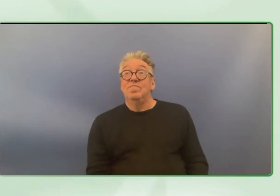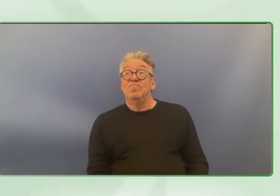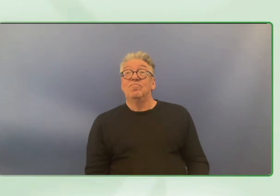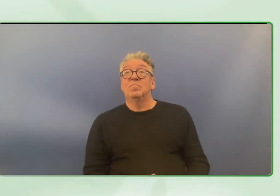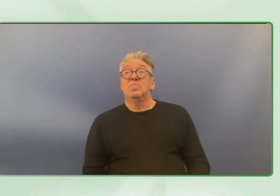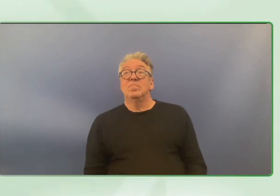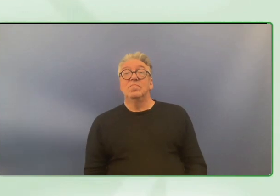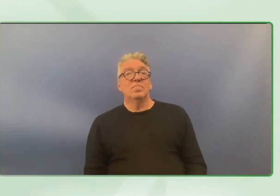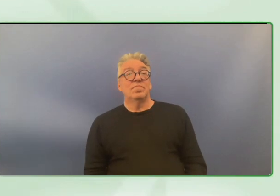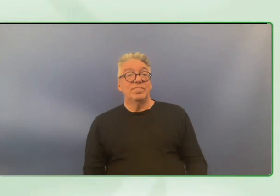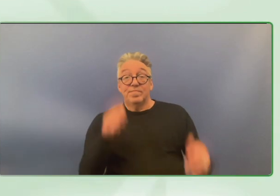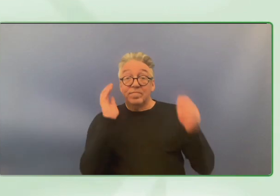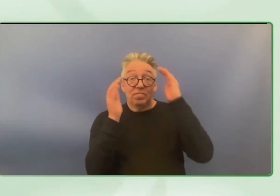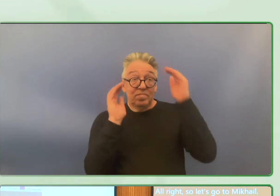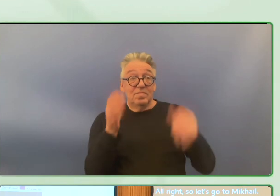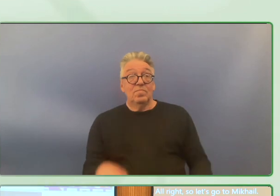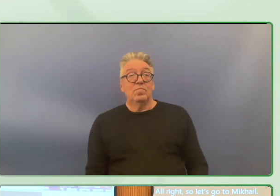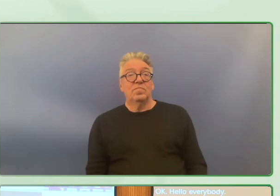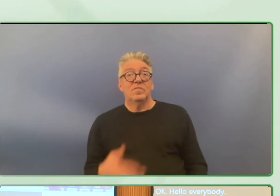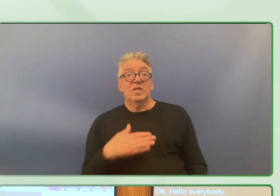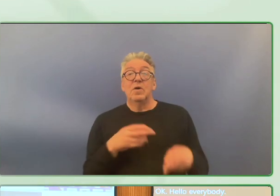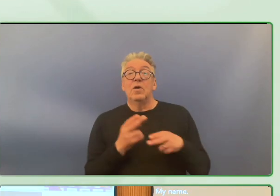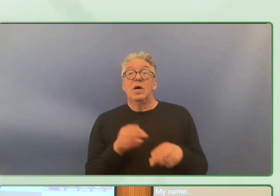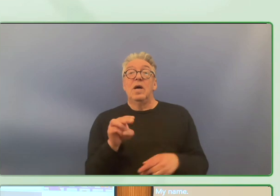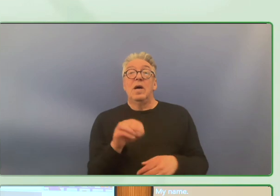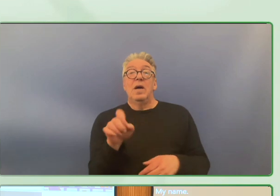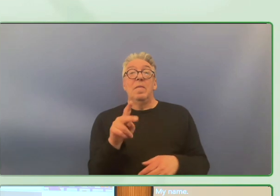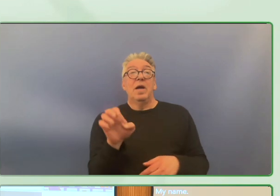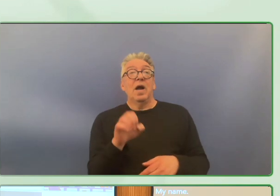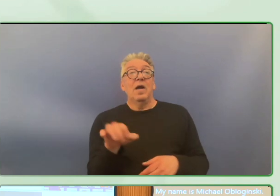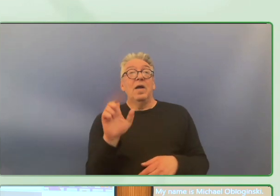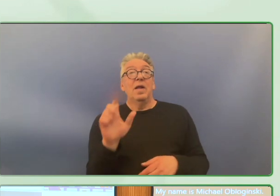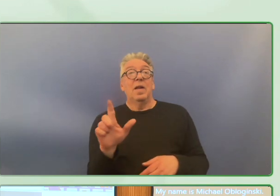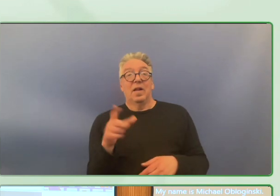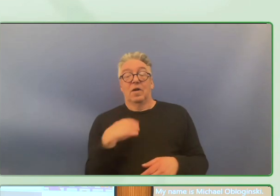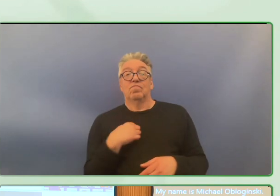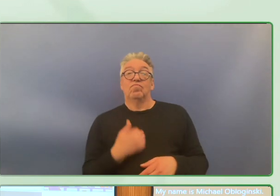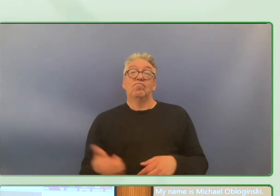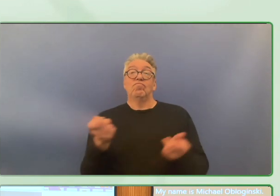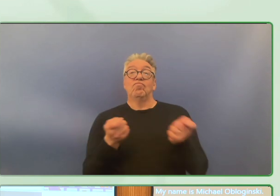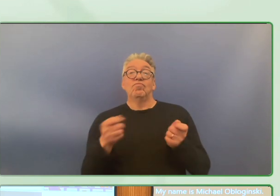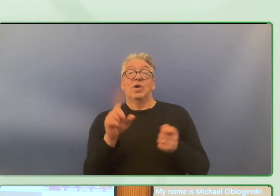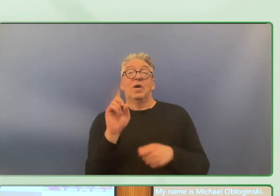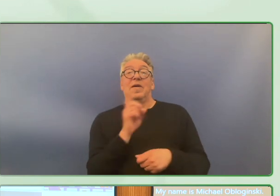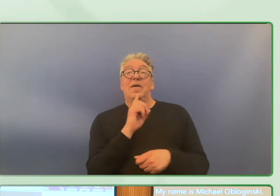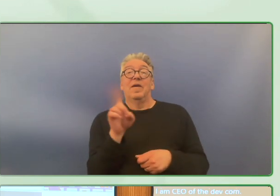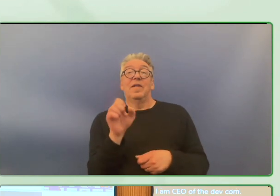Hello, everybody. My name is Michal Obložinský. I am CEO of the Deafcom. We are a Prague-based